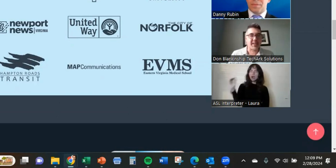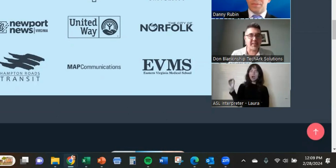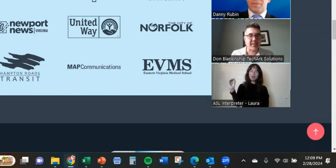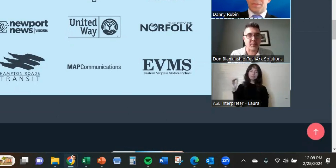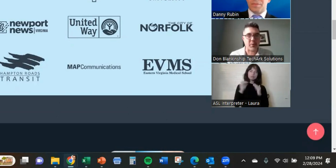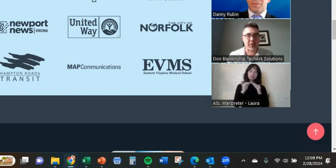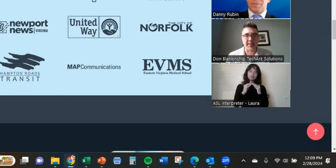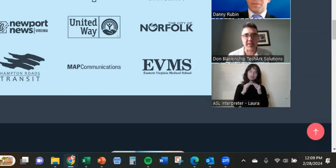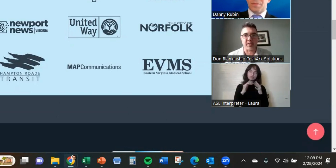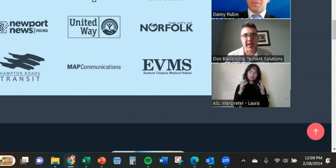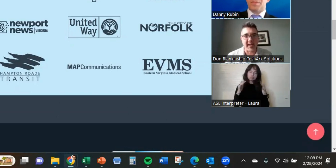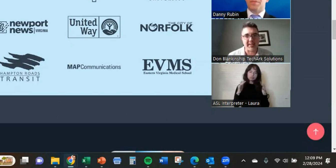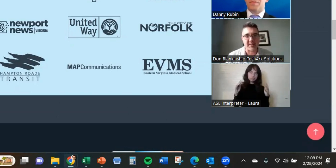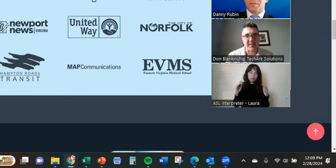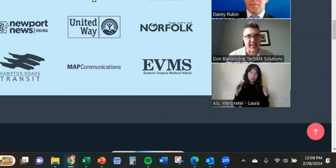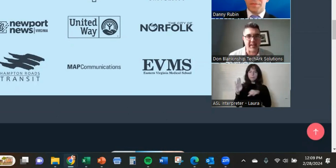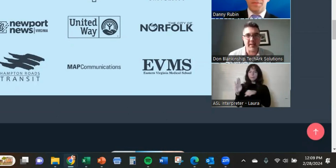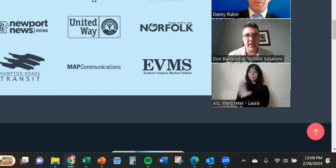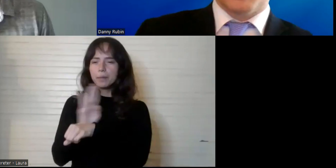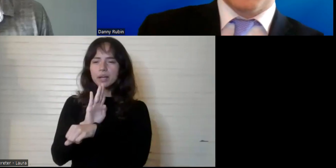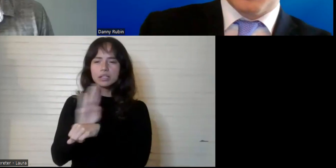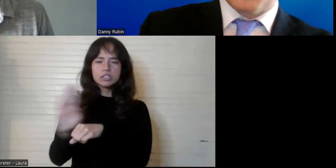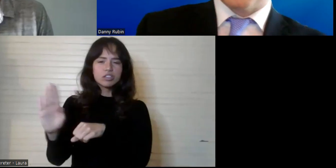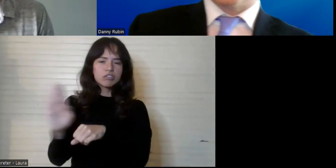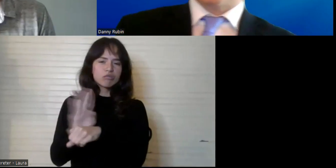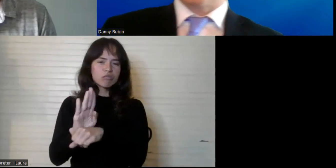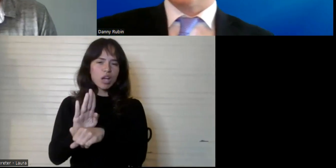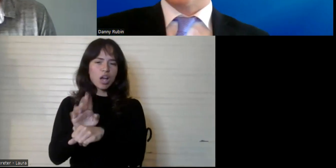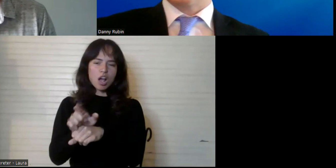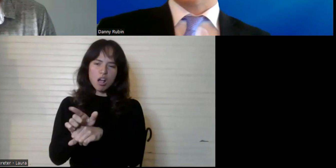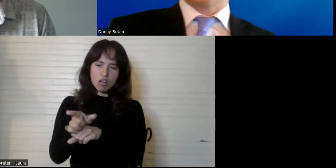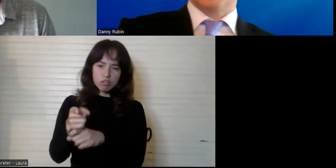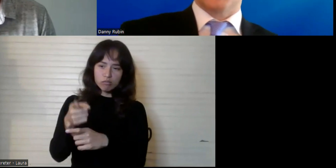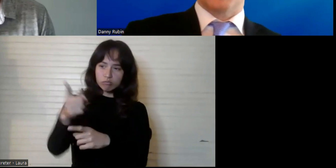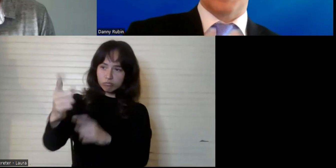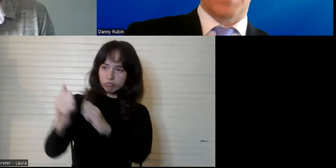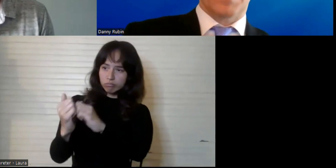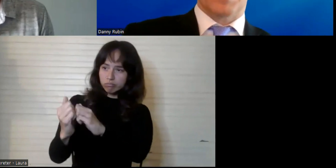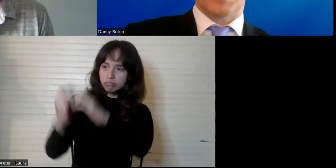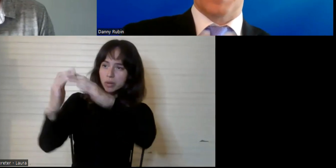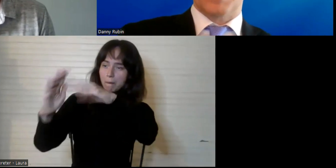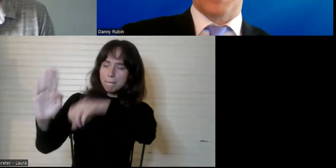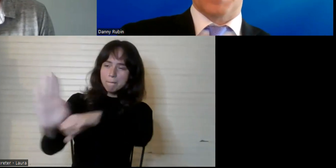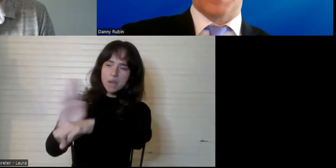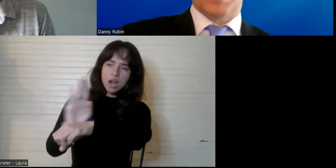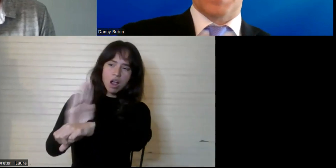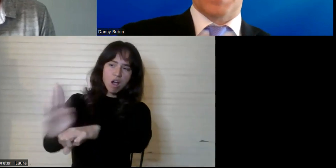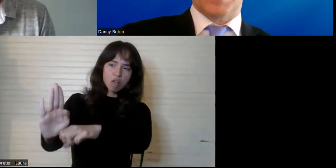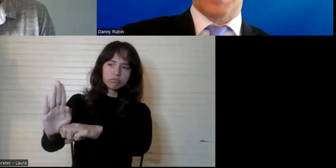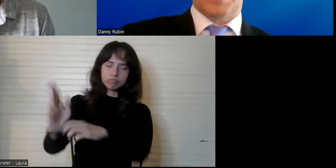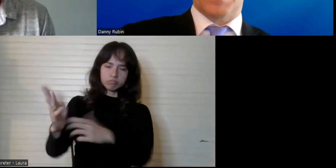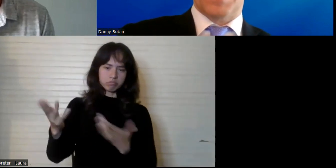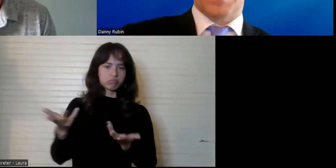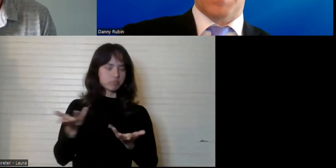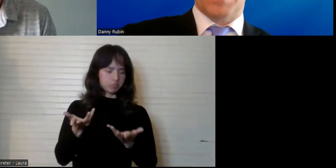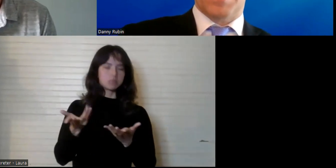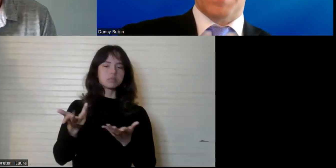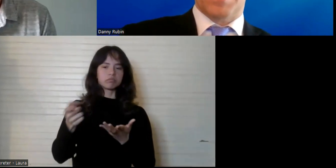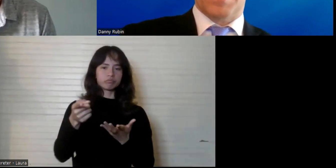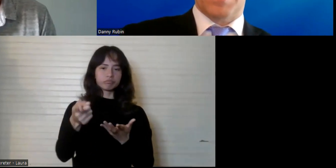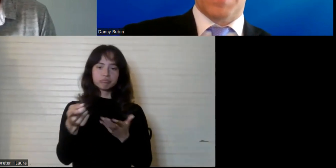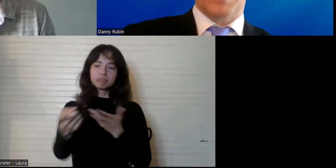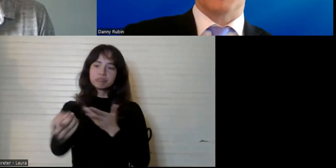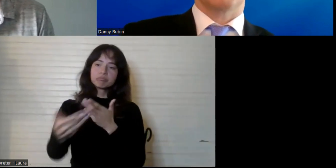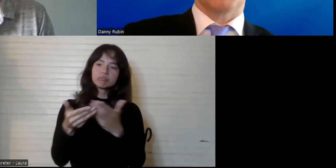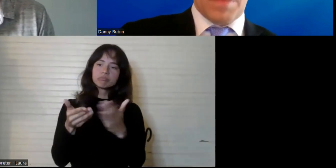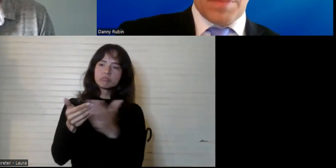of business or organization that has a need for a website and utilizes their website for their business purposes in any way, we have